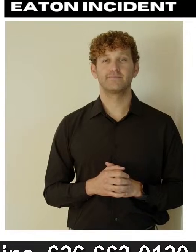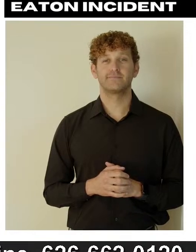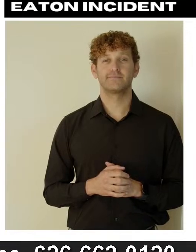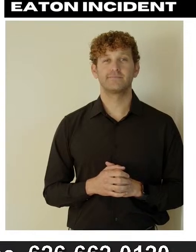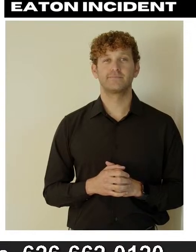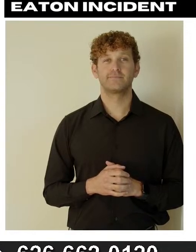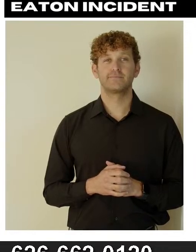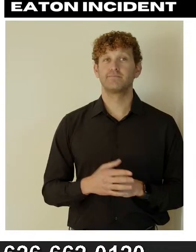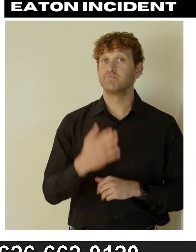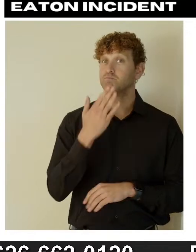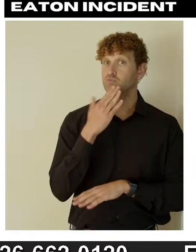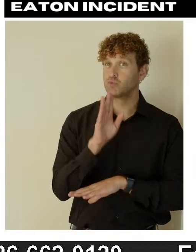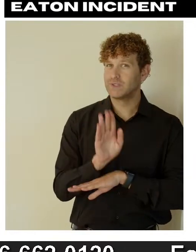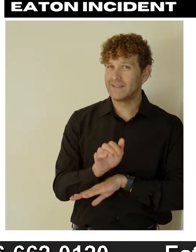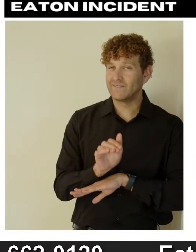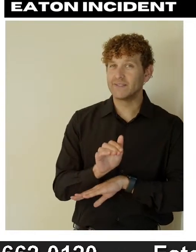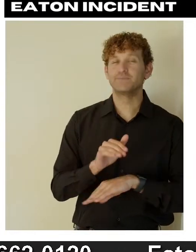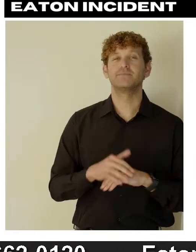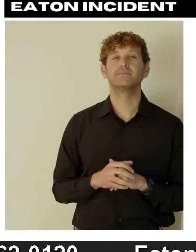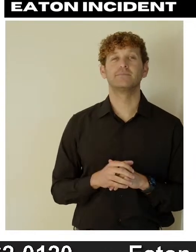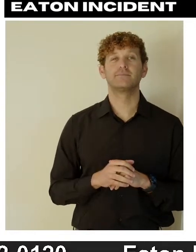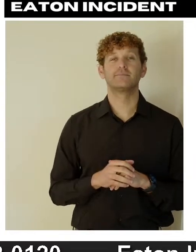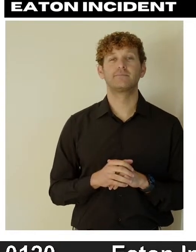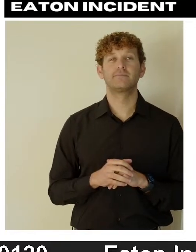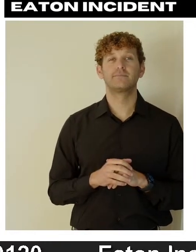Good evening.